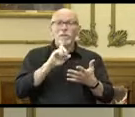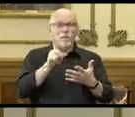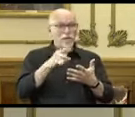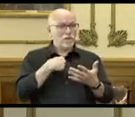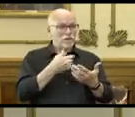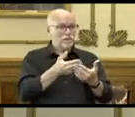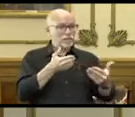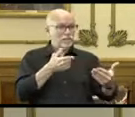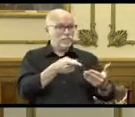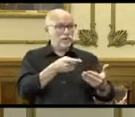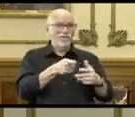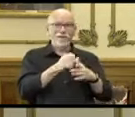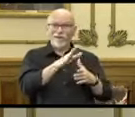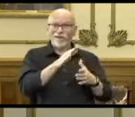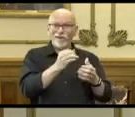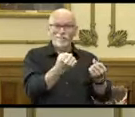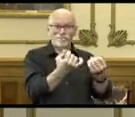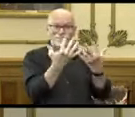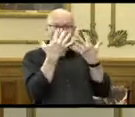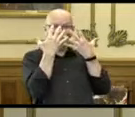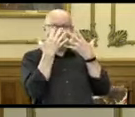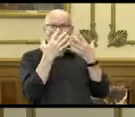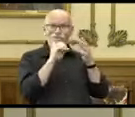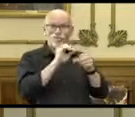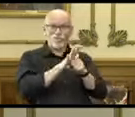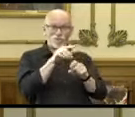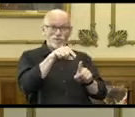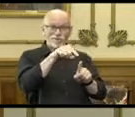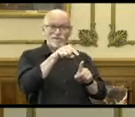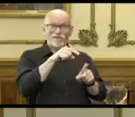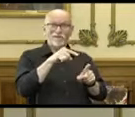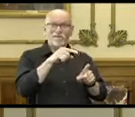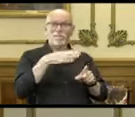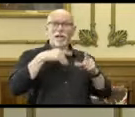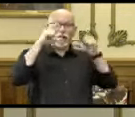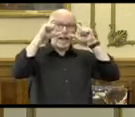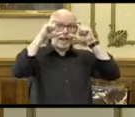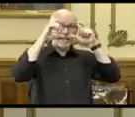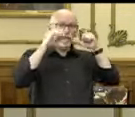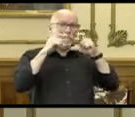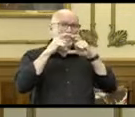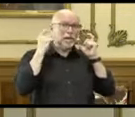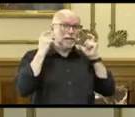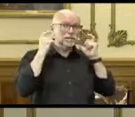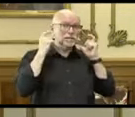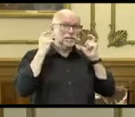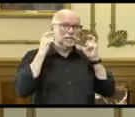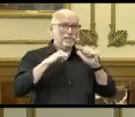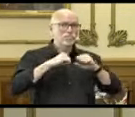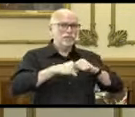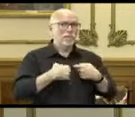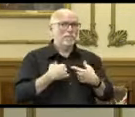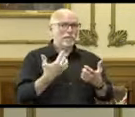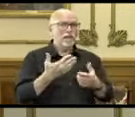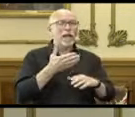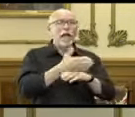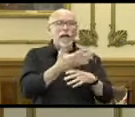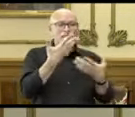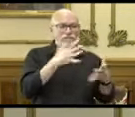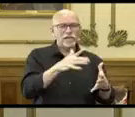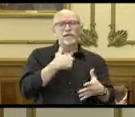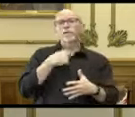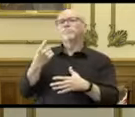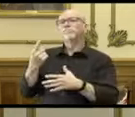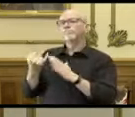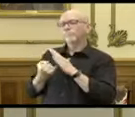separating me from millions of airborne particles of coronavirus were my glasses and my face mask. Now, after this exposure, I quarantined myself